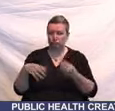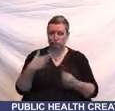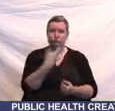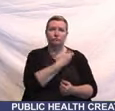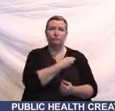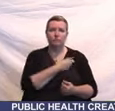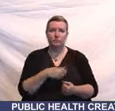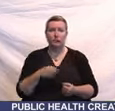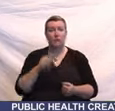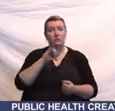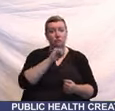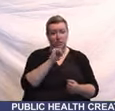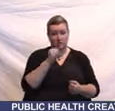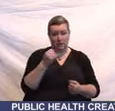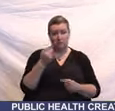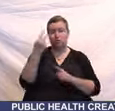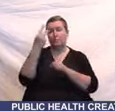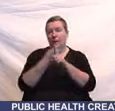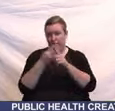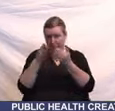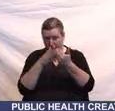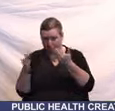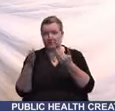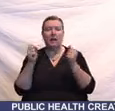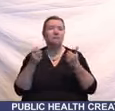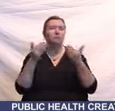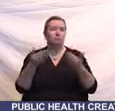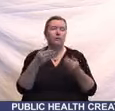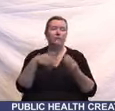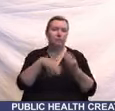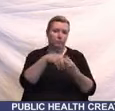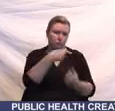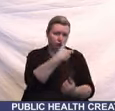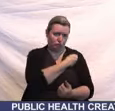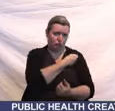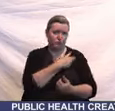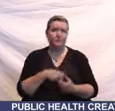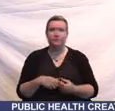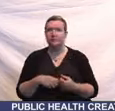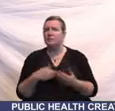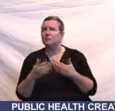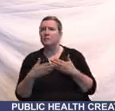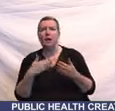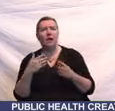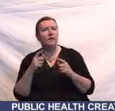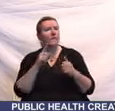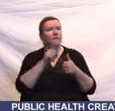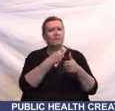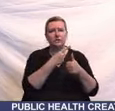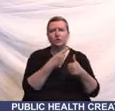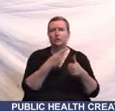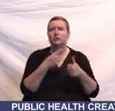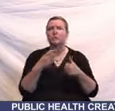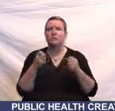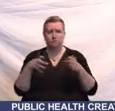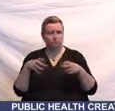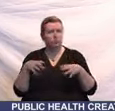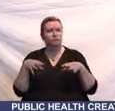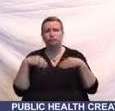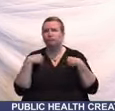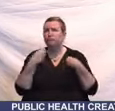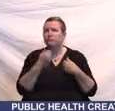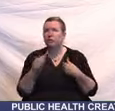should go get boosted. And regardless of what vaccine you got the first time, you could get a booster of any other